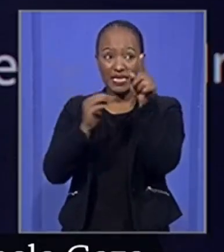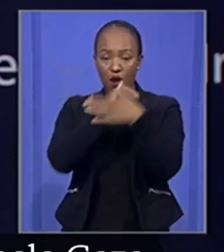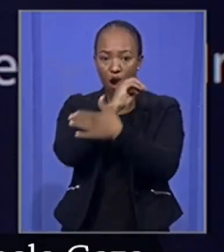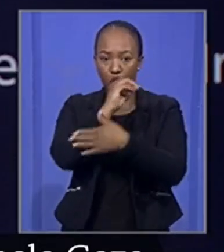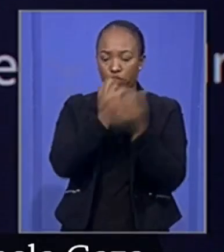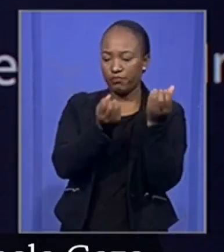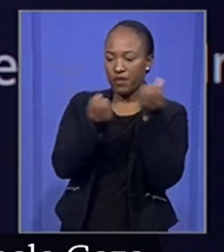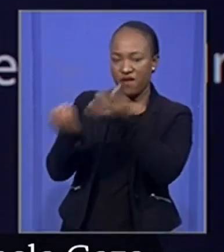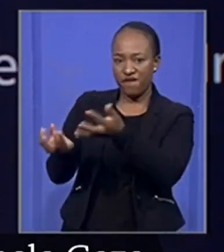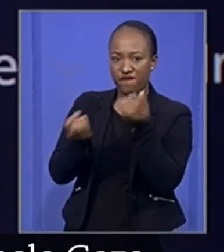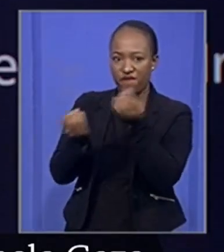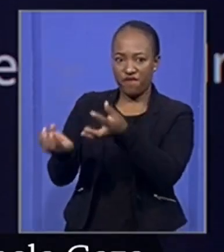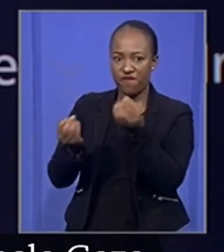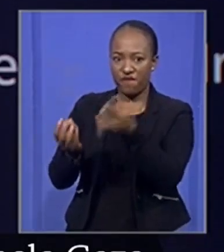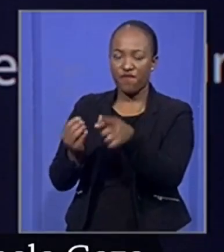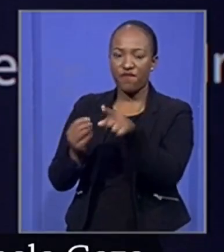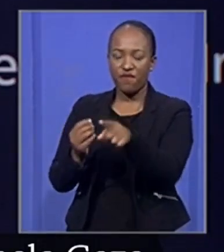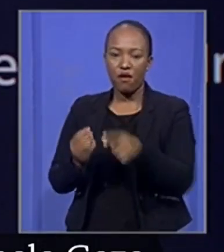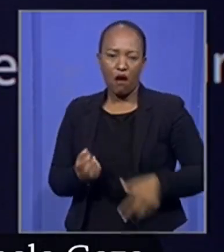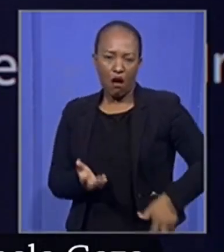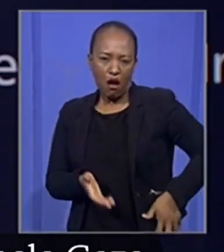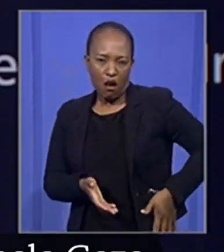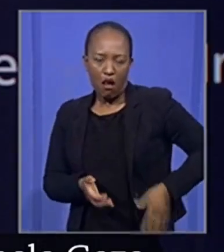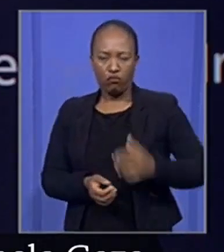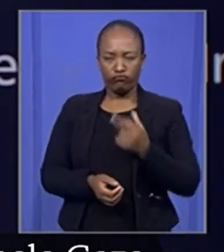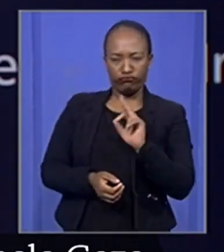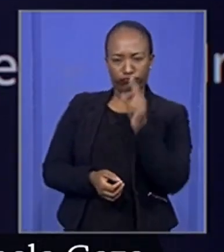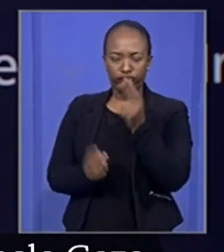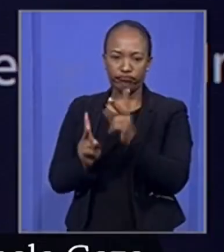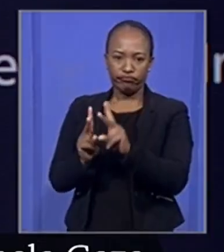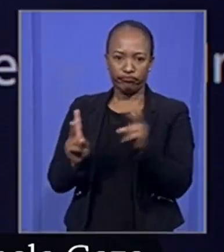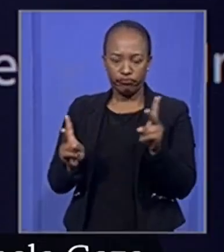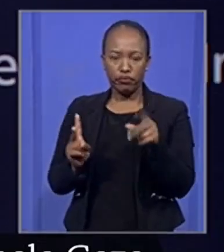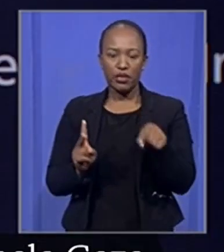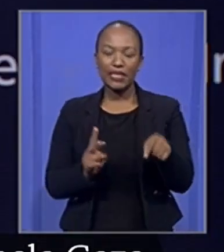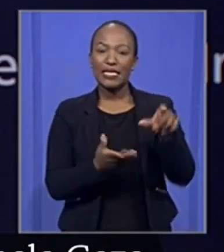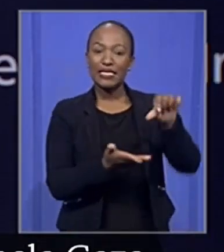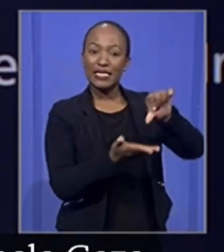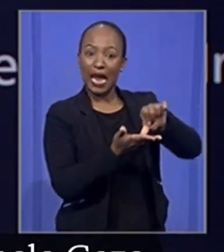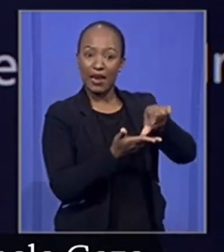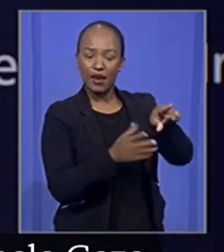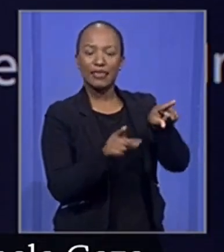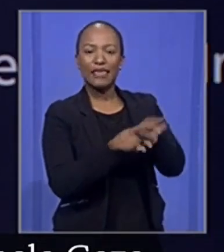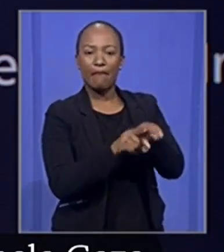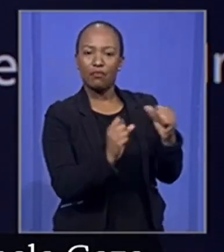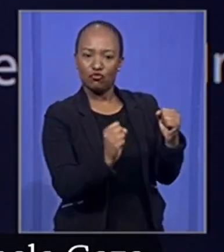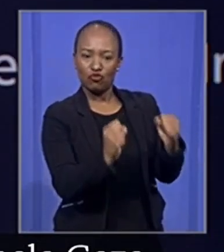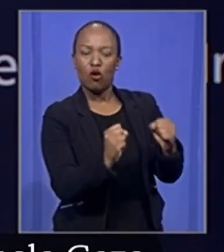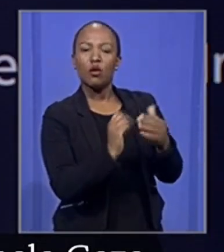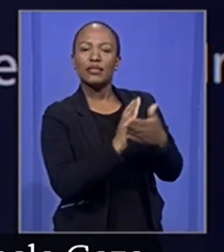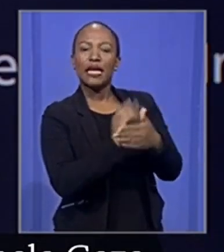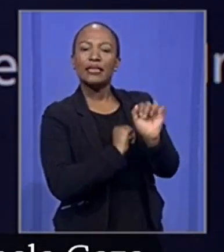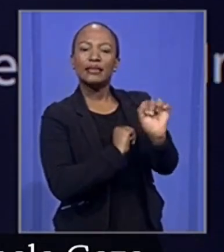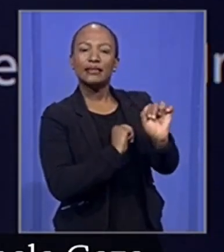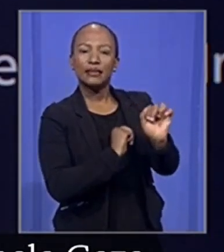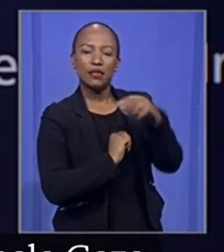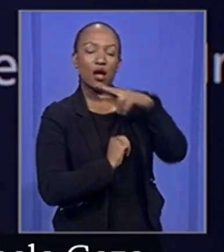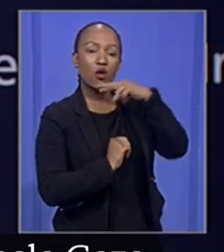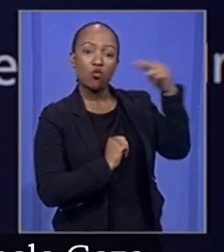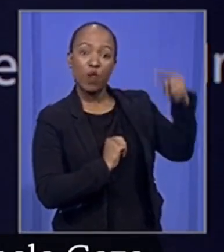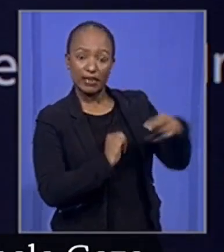ka lehlakoreng le leng naha ena ya Iran le yona ena le tshehetso e matla ho hlaya naheng ela ya Russia eo re tsebang hore mothating wa jwale